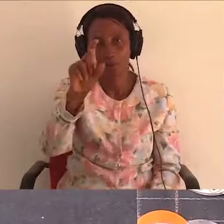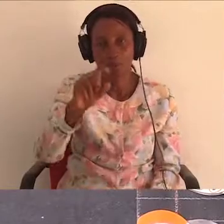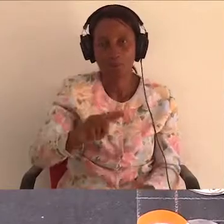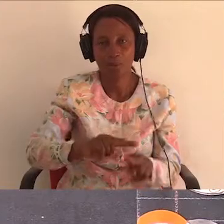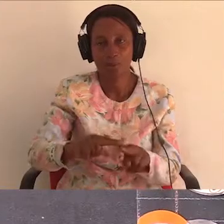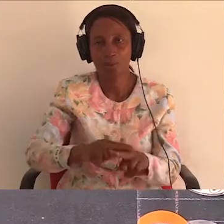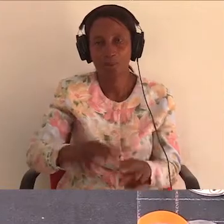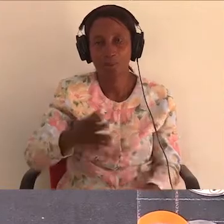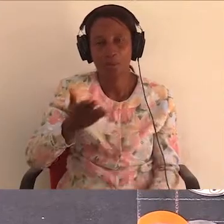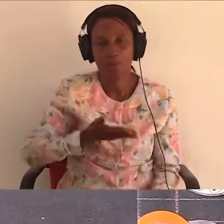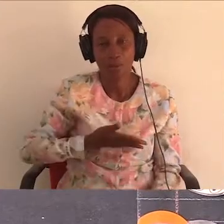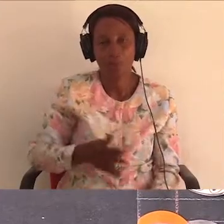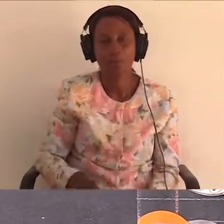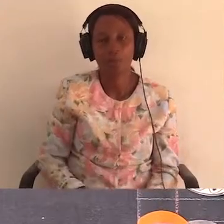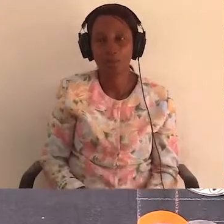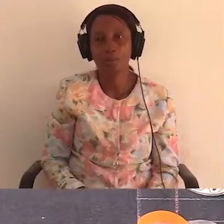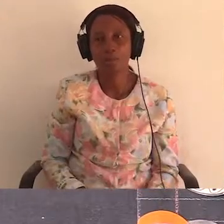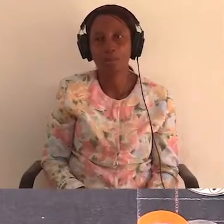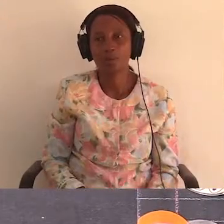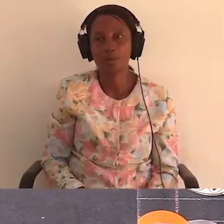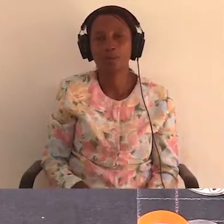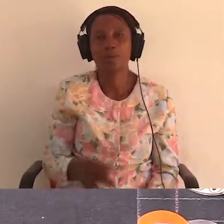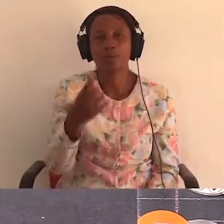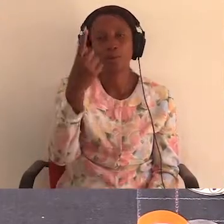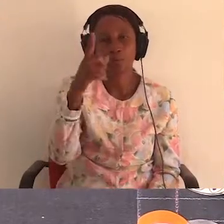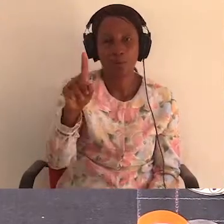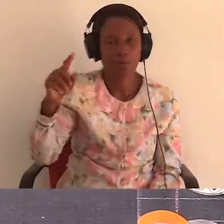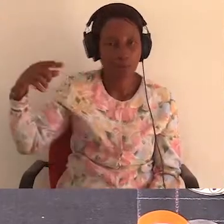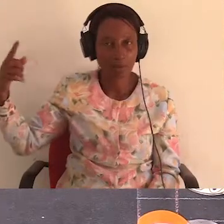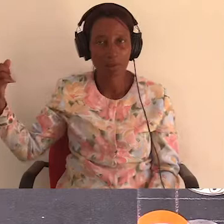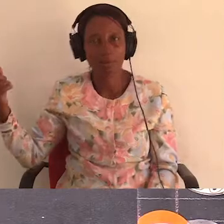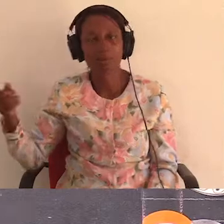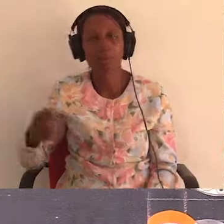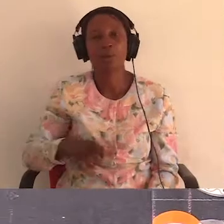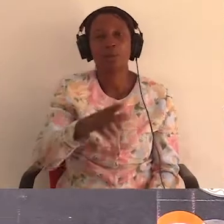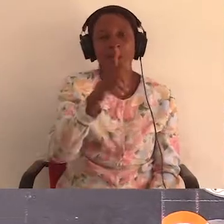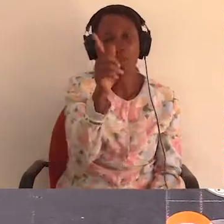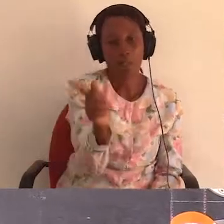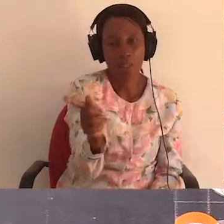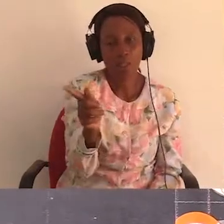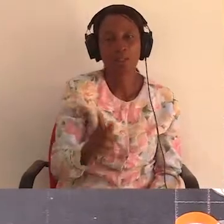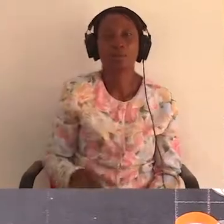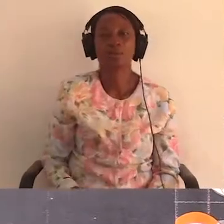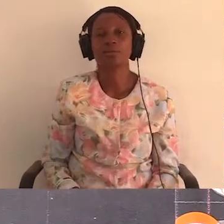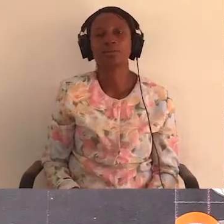green has the initial sound is G.